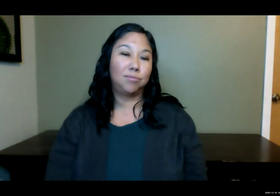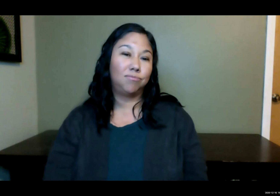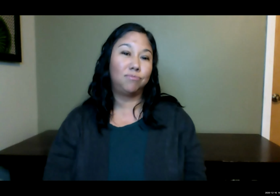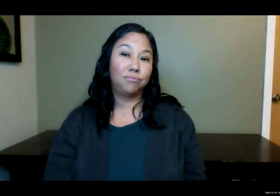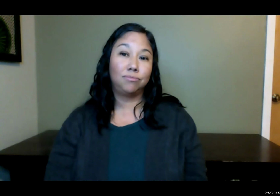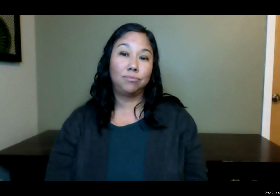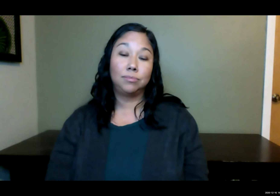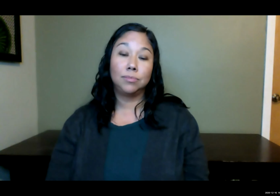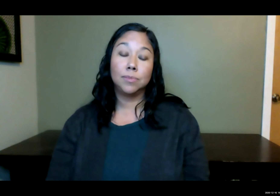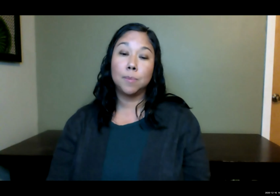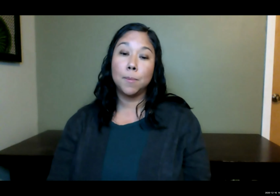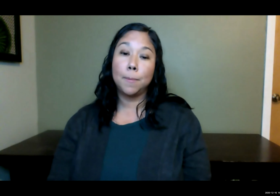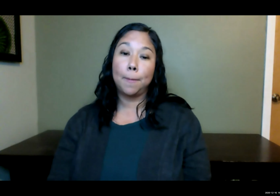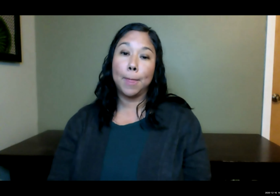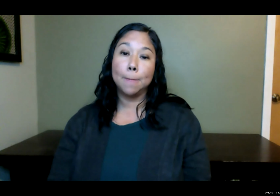And